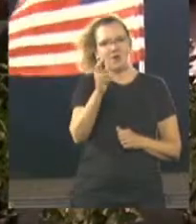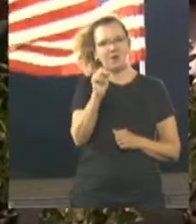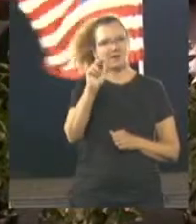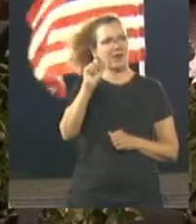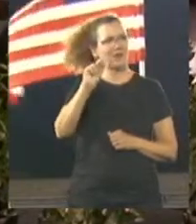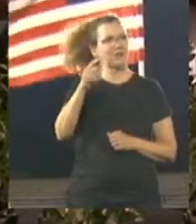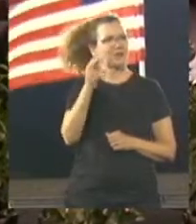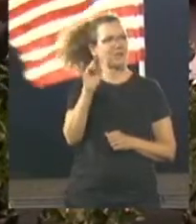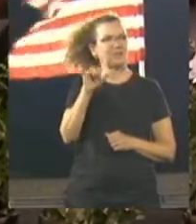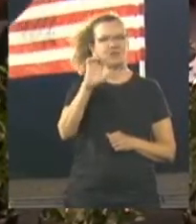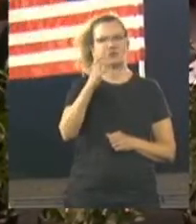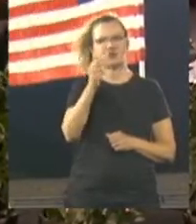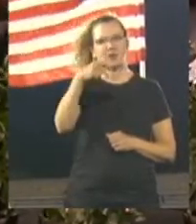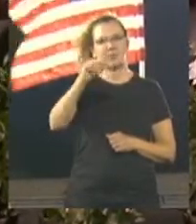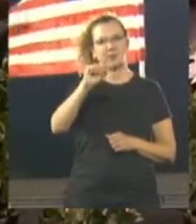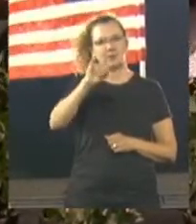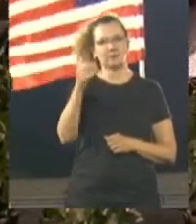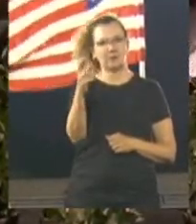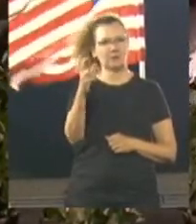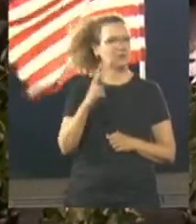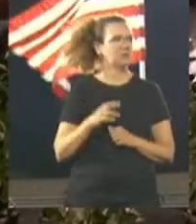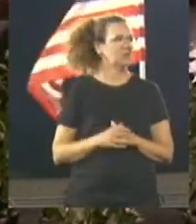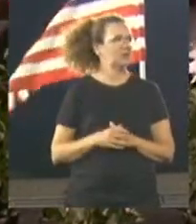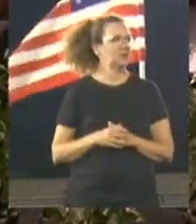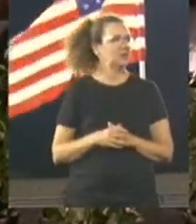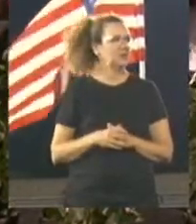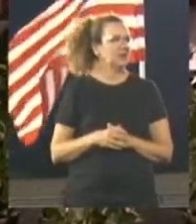Anthony Chapa Jr.